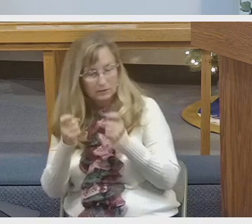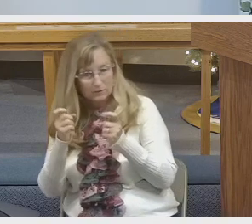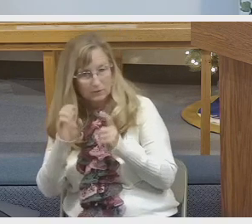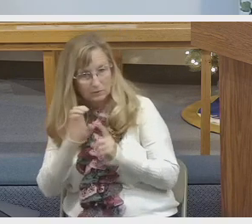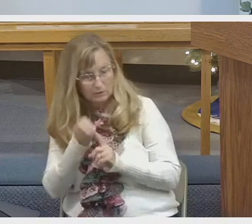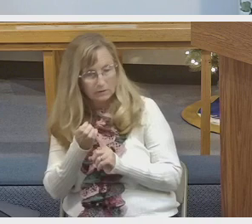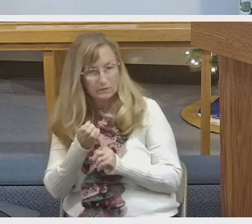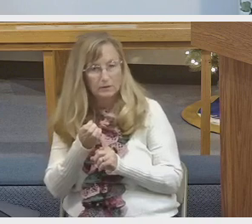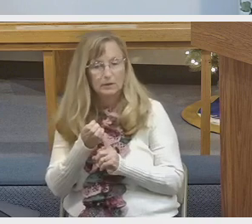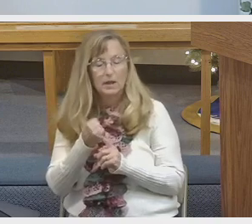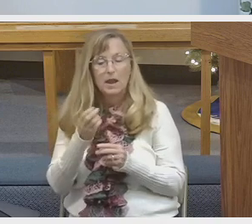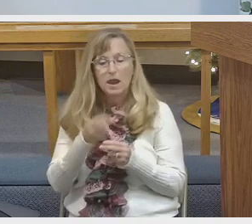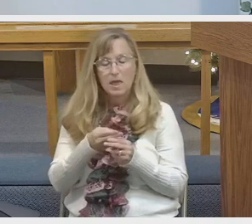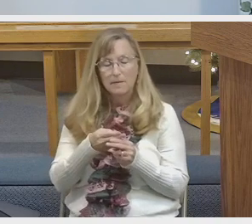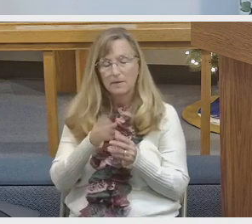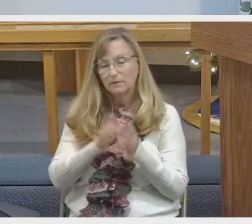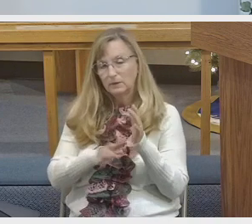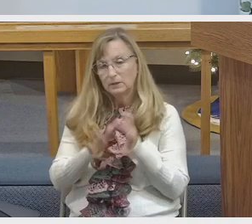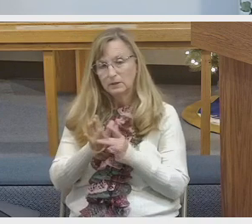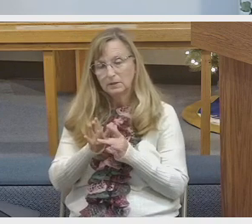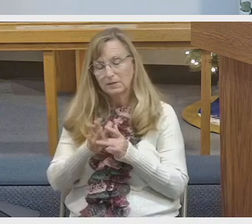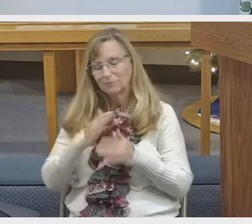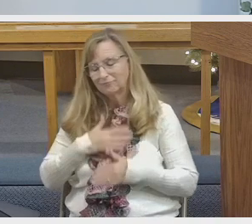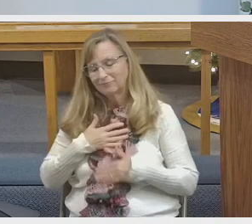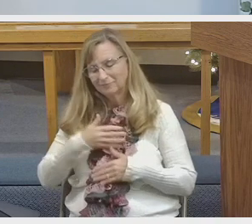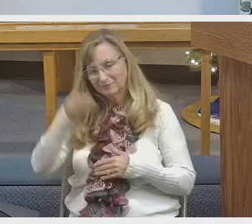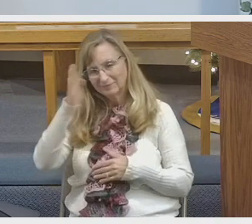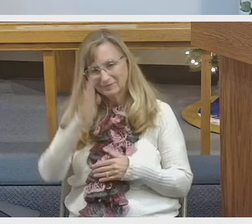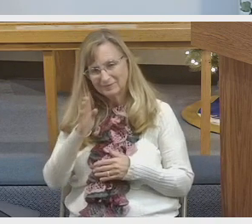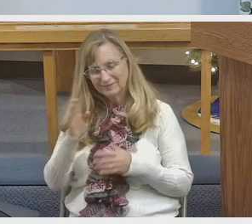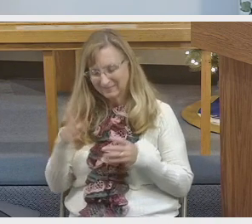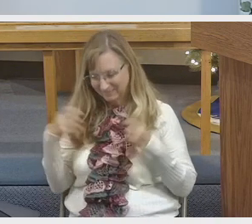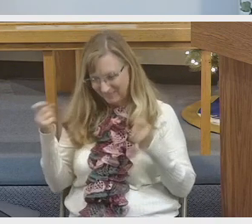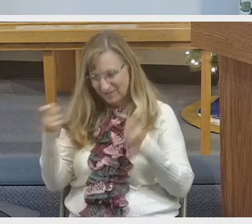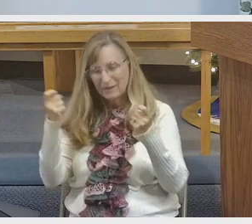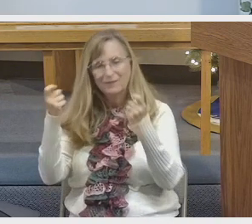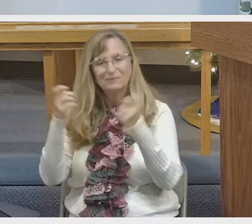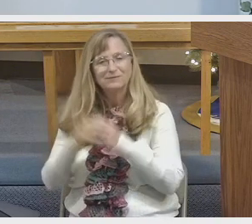Jesus, pleasing to God, should be celebrated.